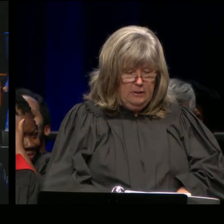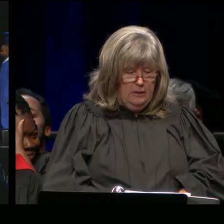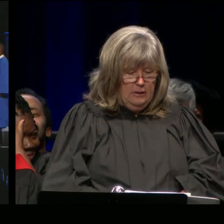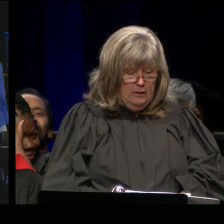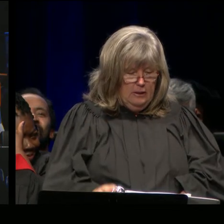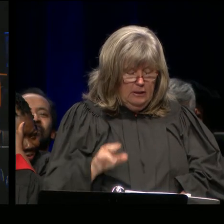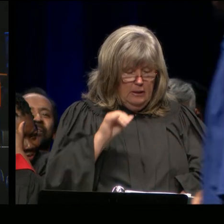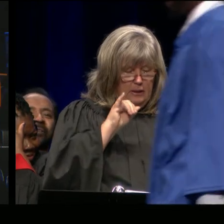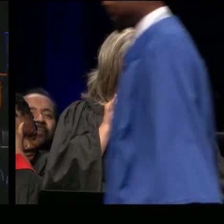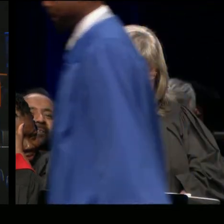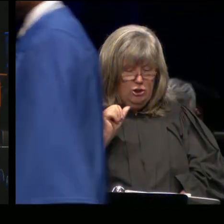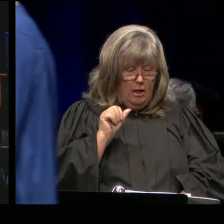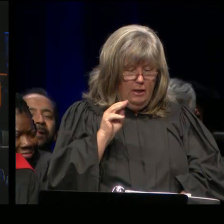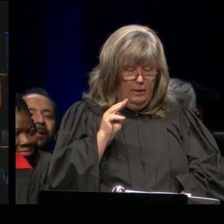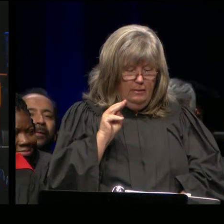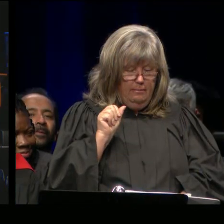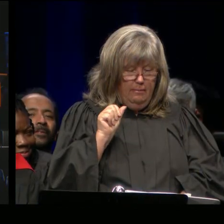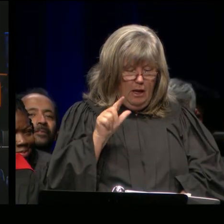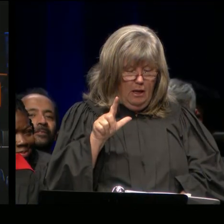Blackwood.